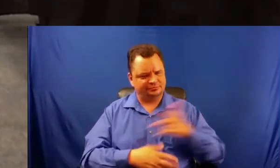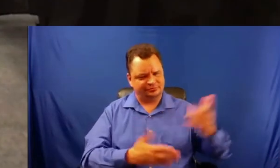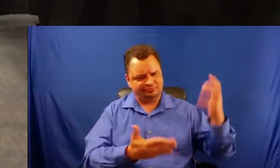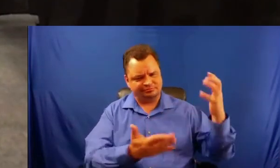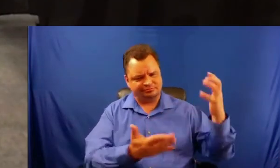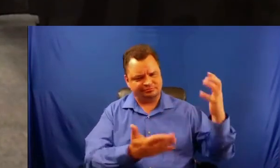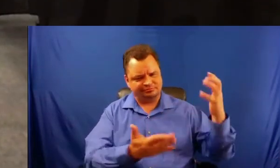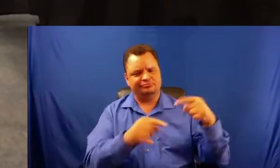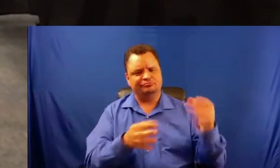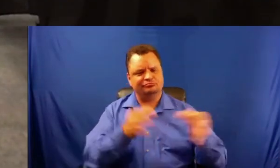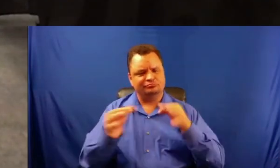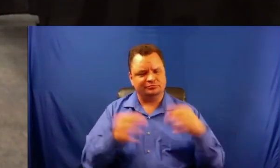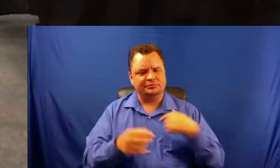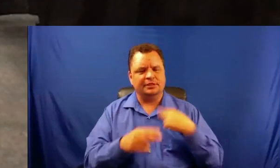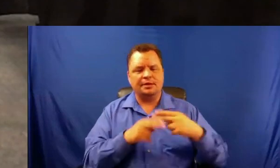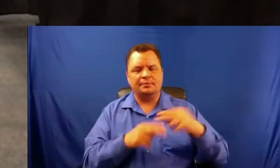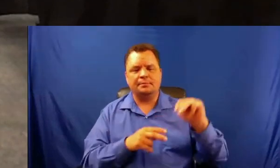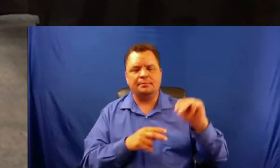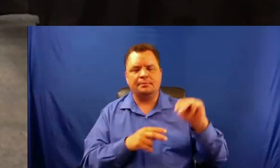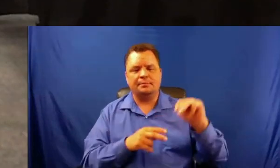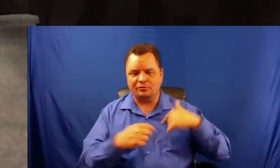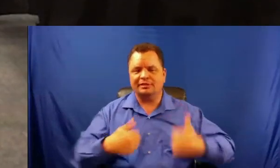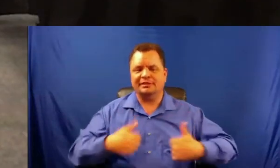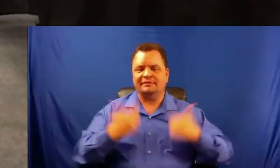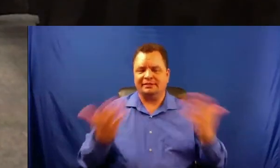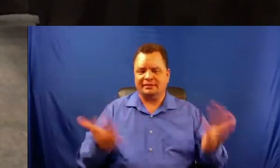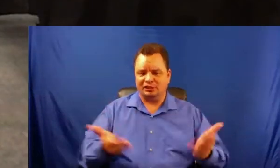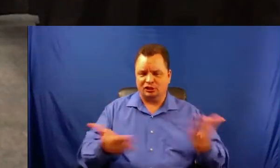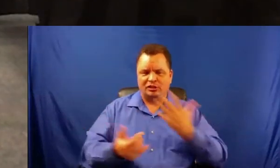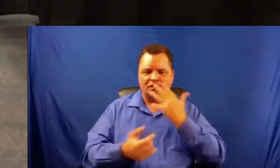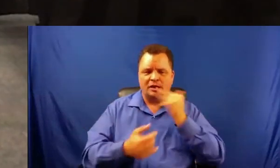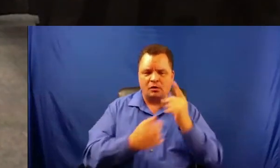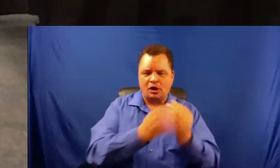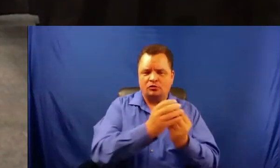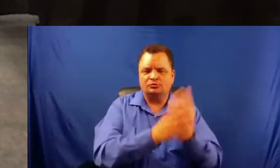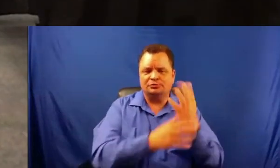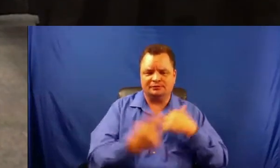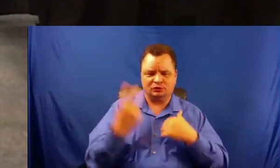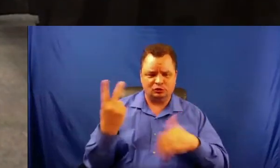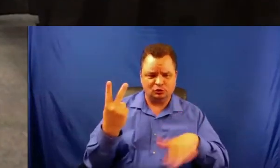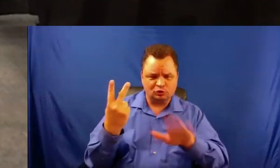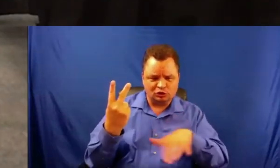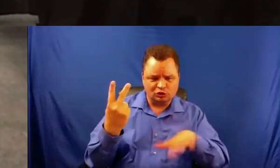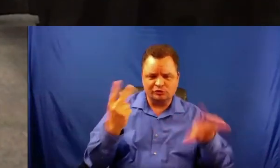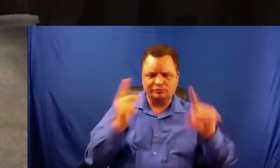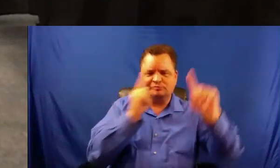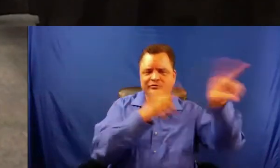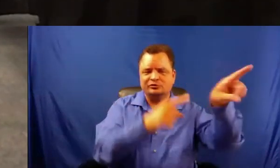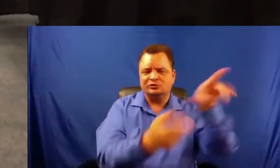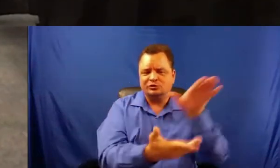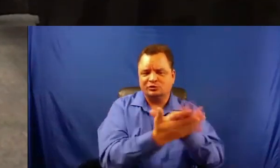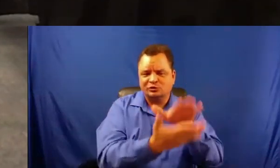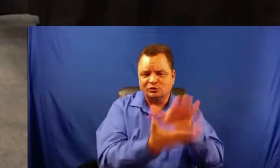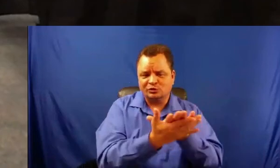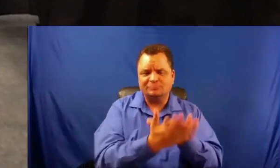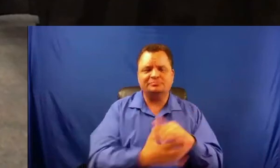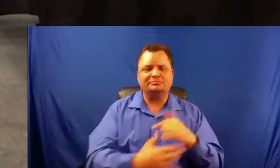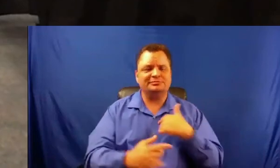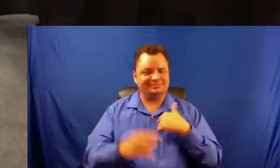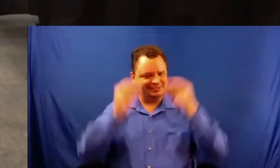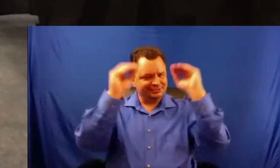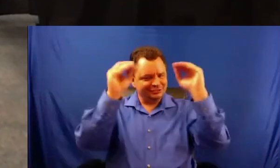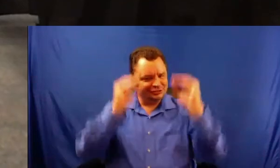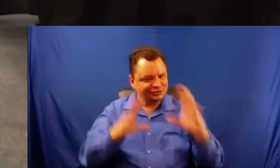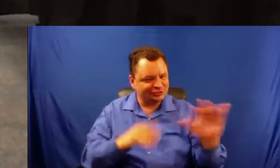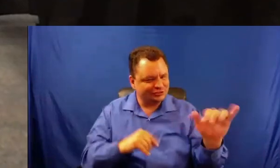County resident. I live in Colorado Springs and have 2 children in public schools in the city. I'm also a teacher and care deeply about education and about the physical and